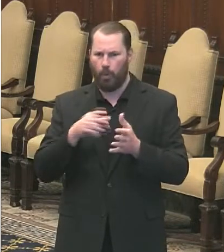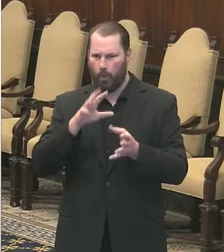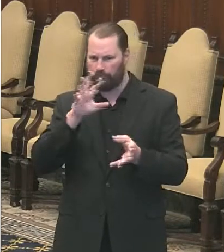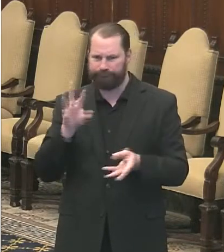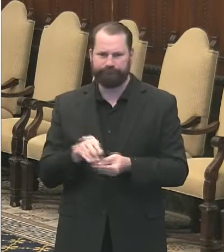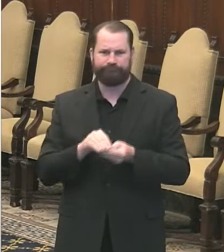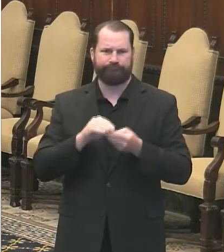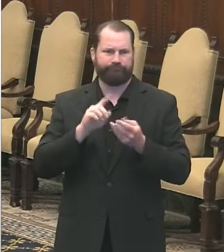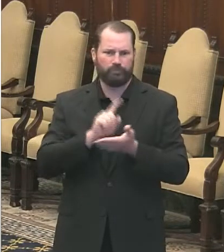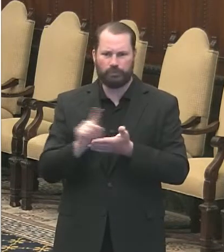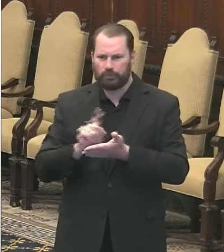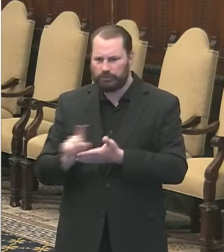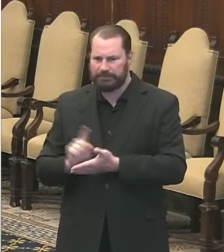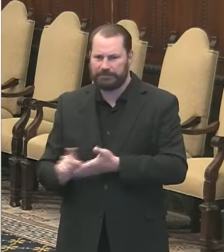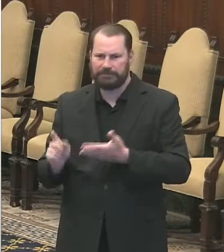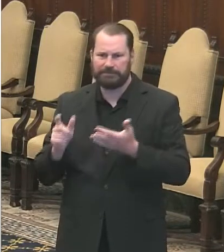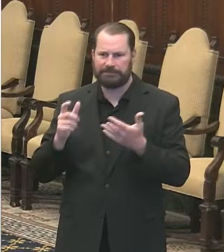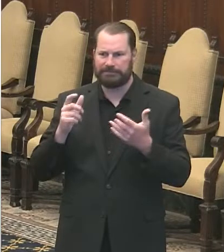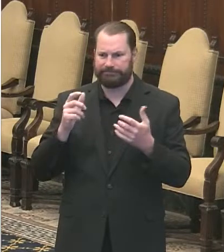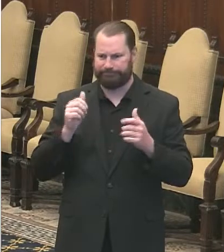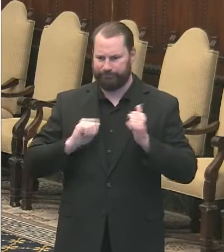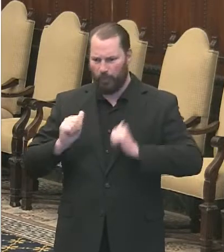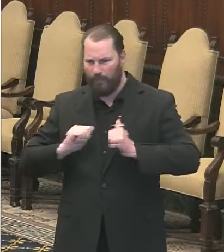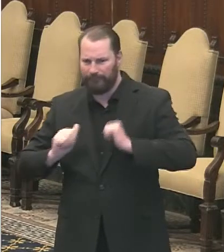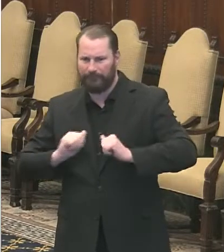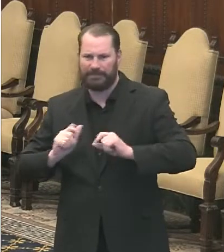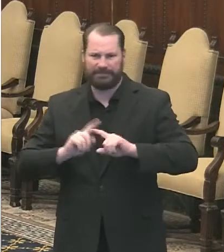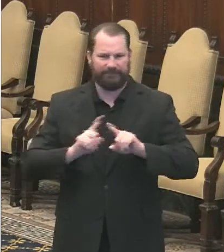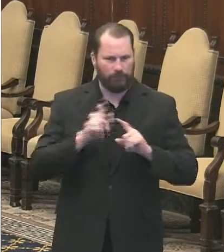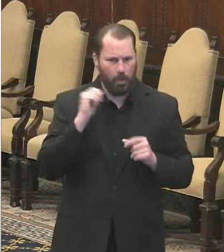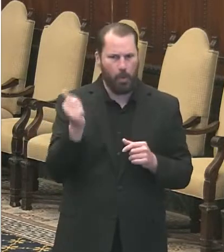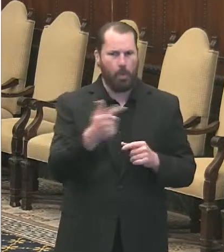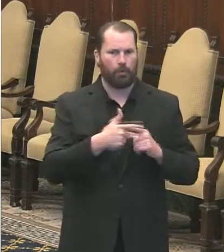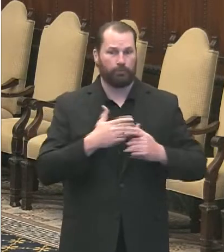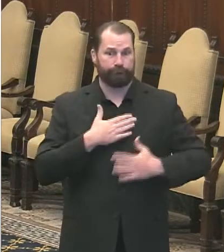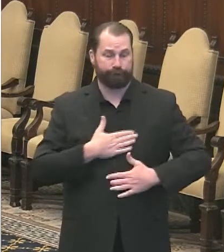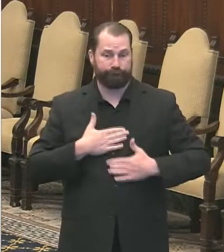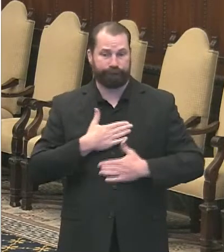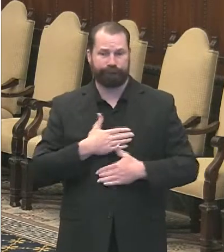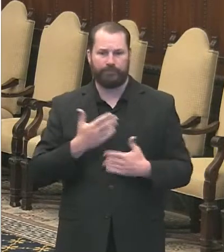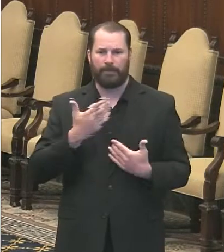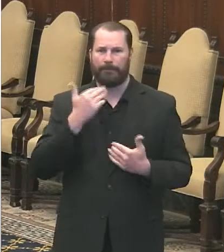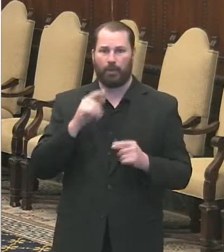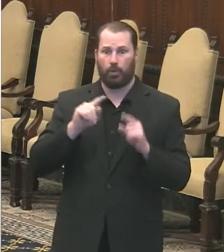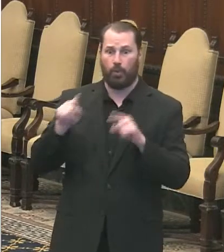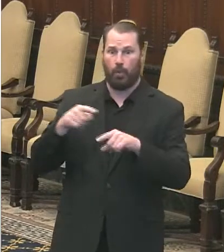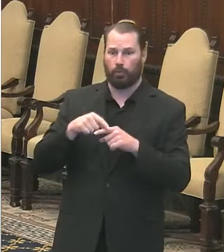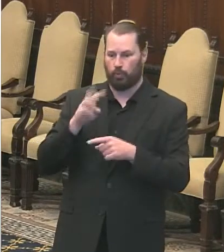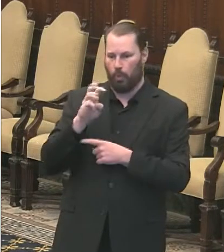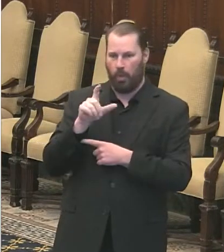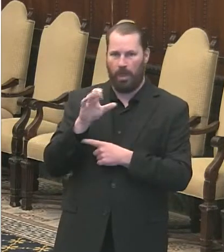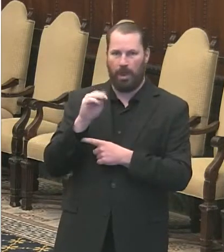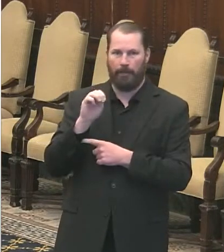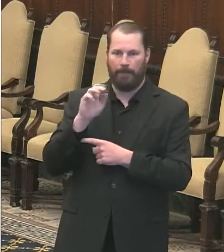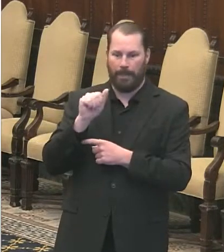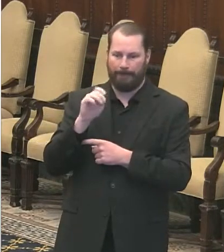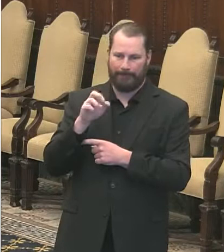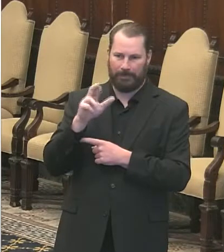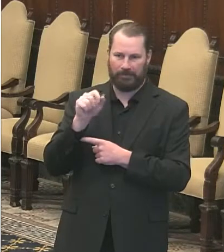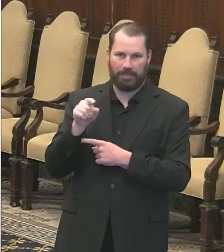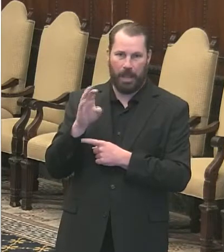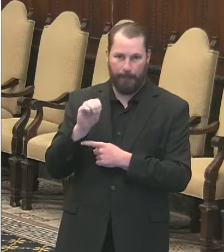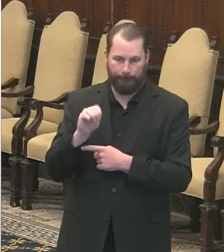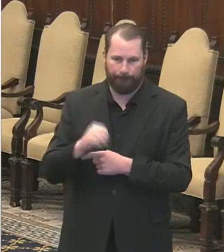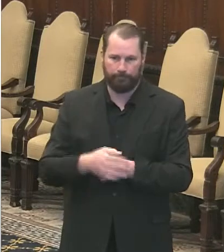enjoy. We invite folks to visit welcomeamerica.com and to follow the Wawa Welcome America social media channels to